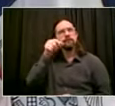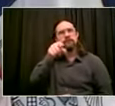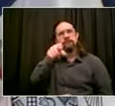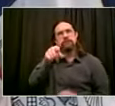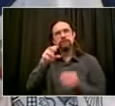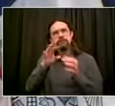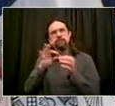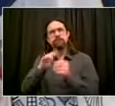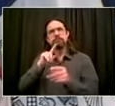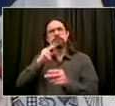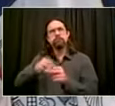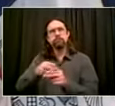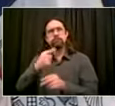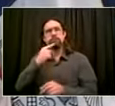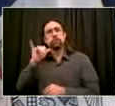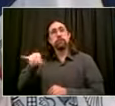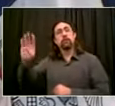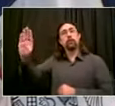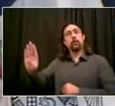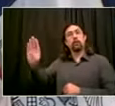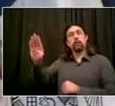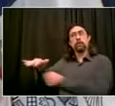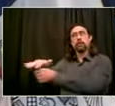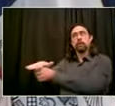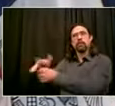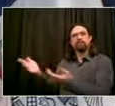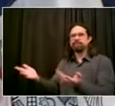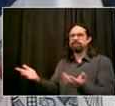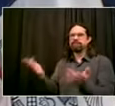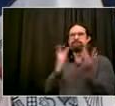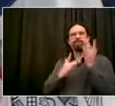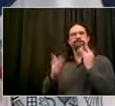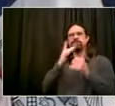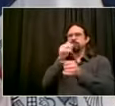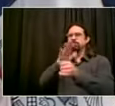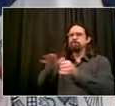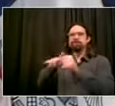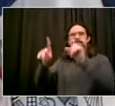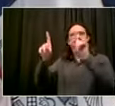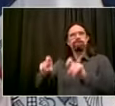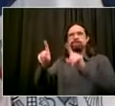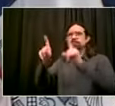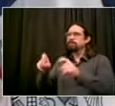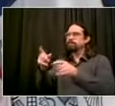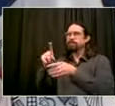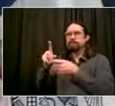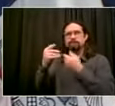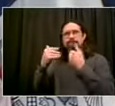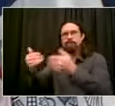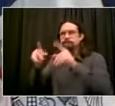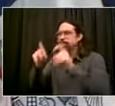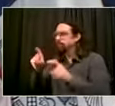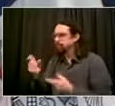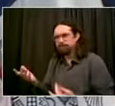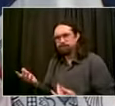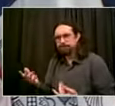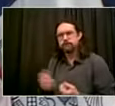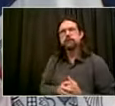that we have available is over a 4-week stretch. So I'm wondering if you can just